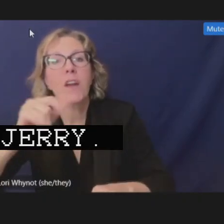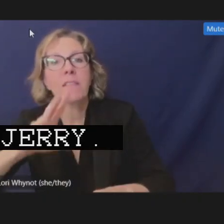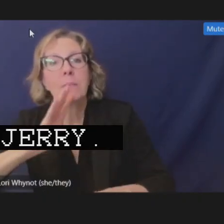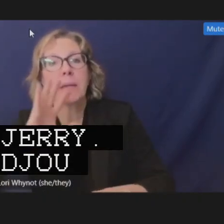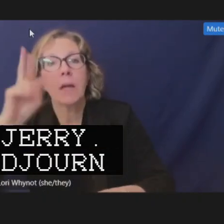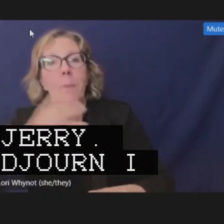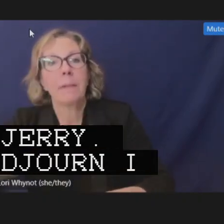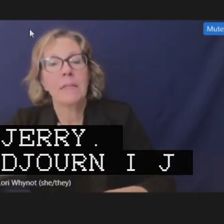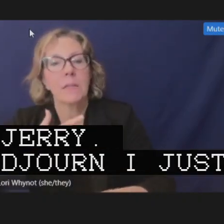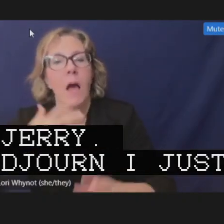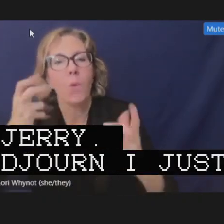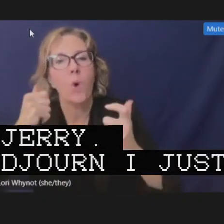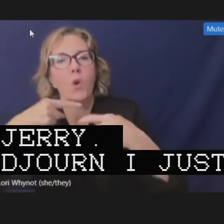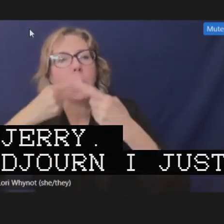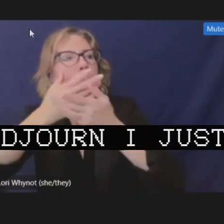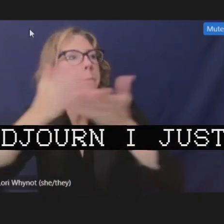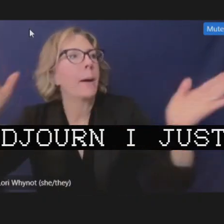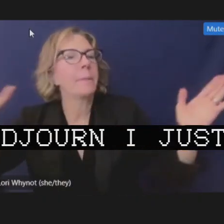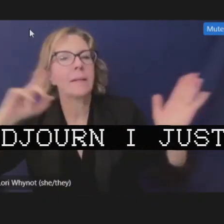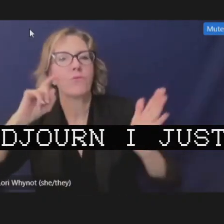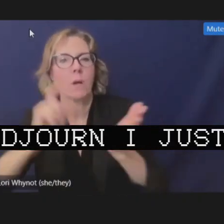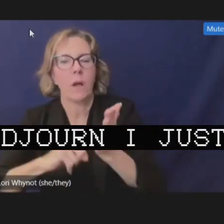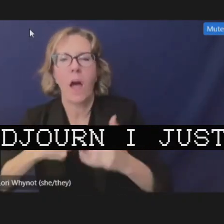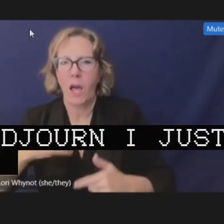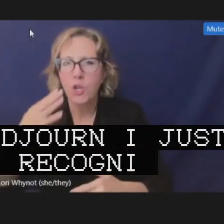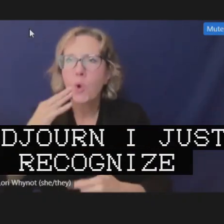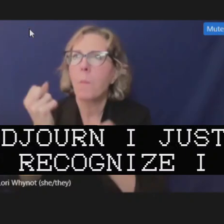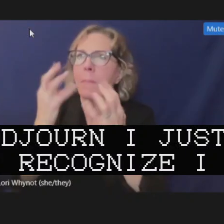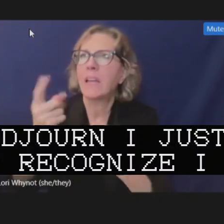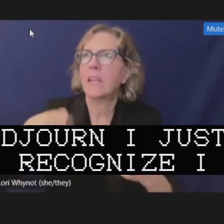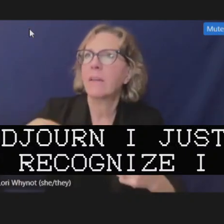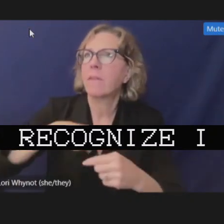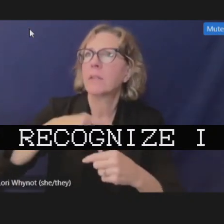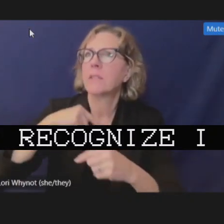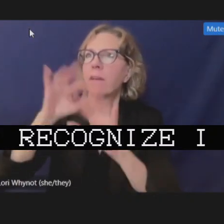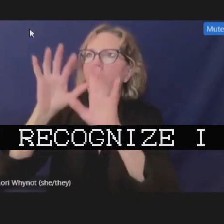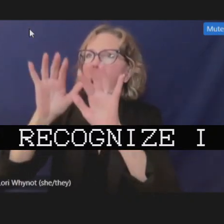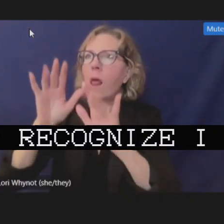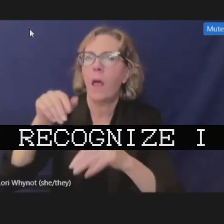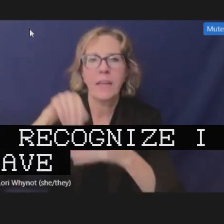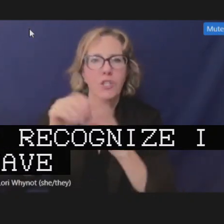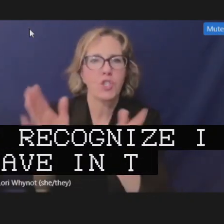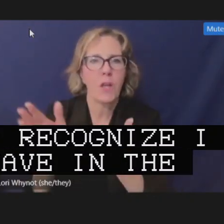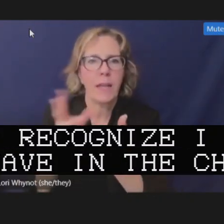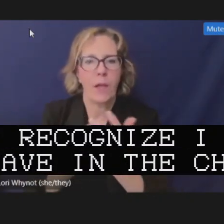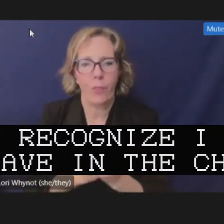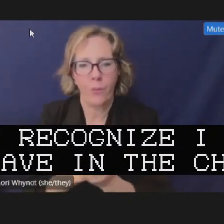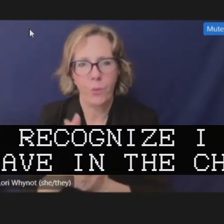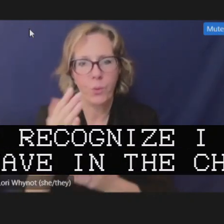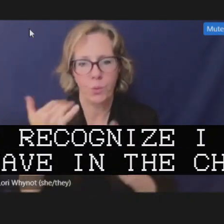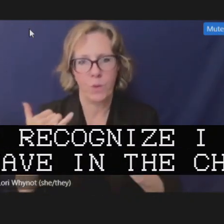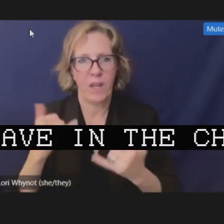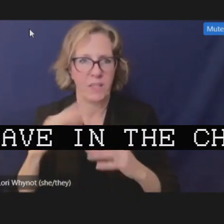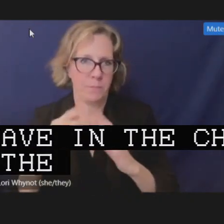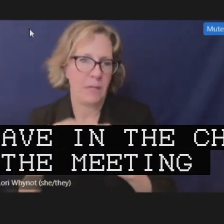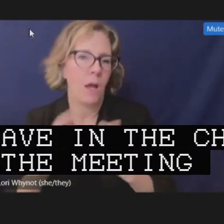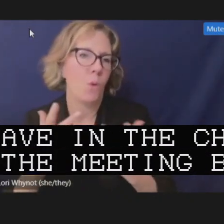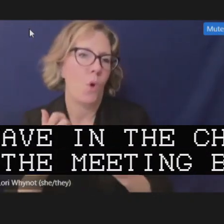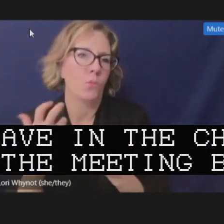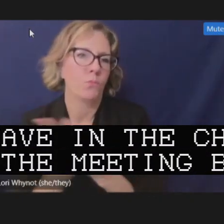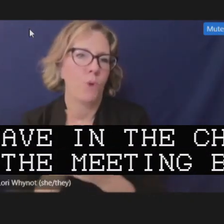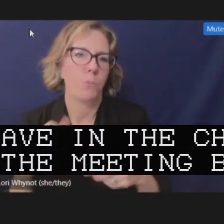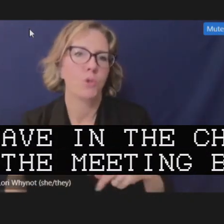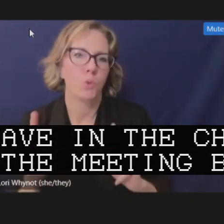recognize, I know a lot of us have in the chat and throughout the meeting, but I wanted to take this